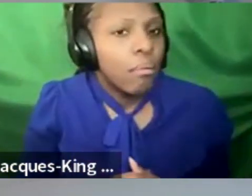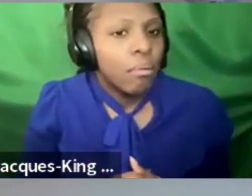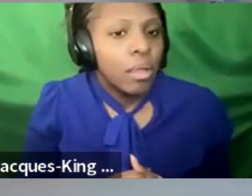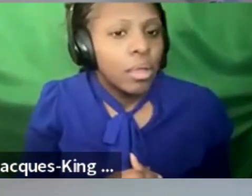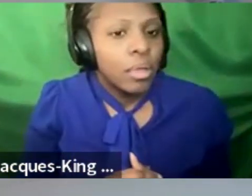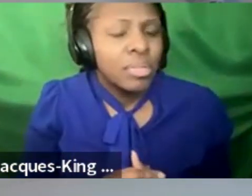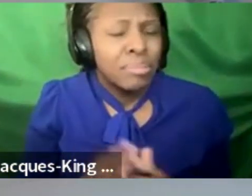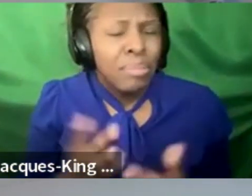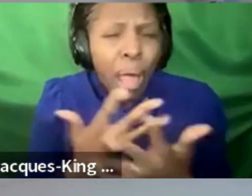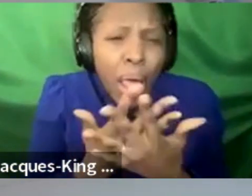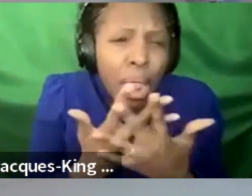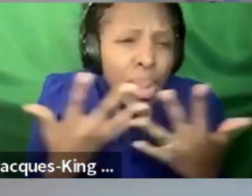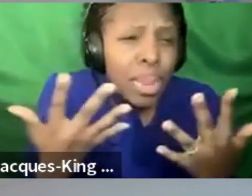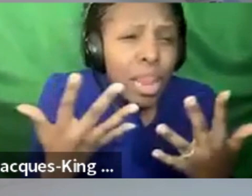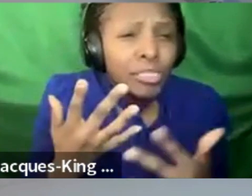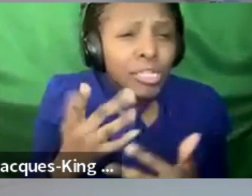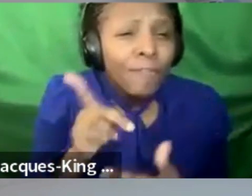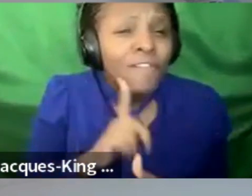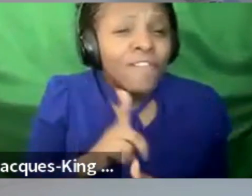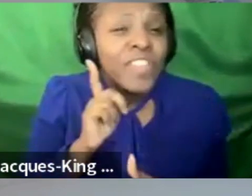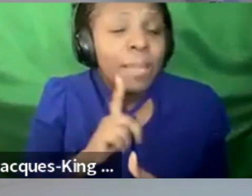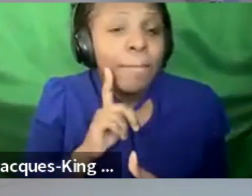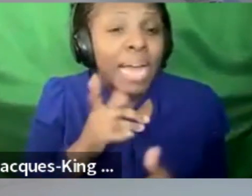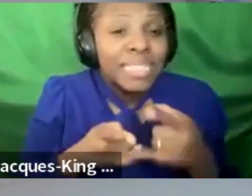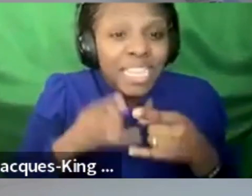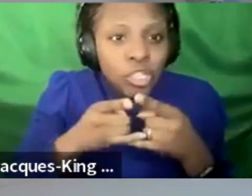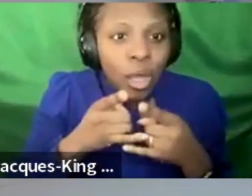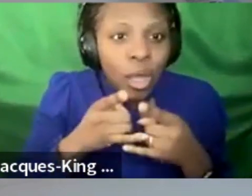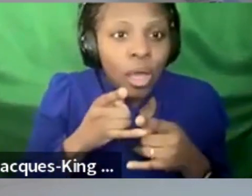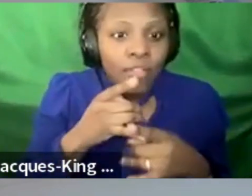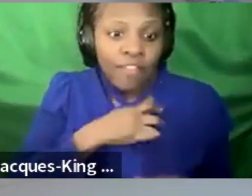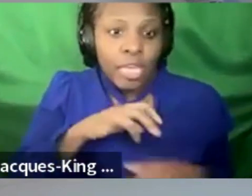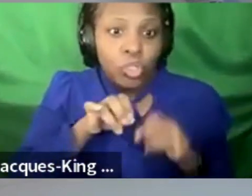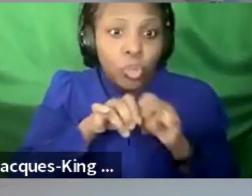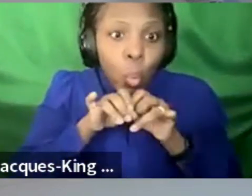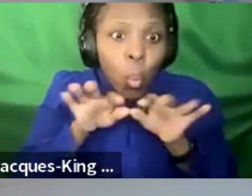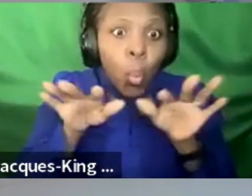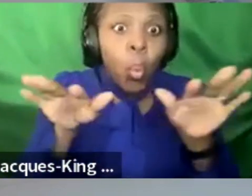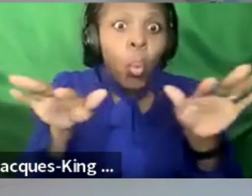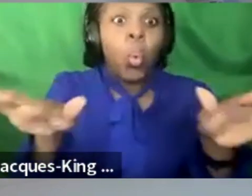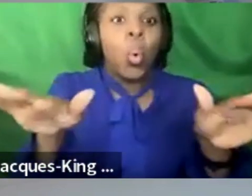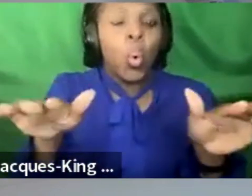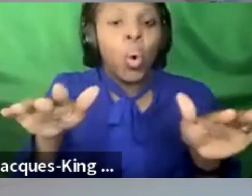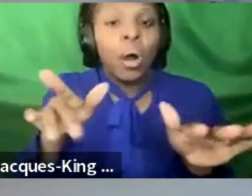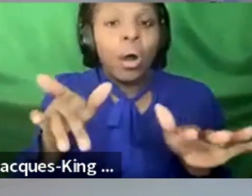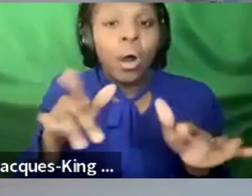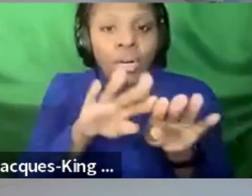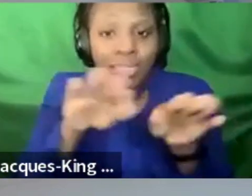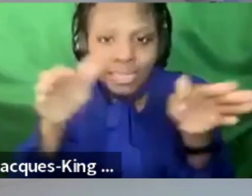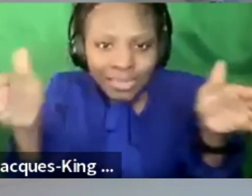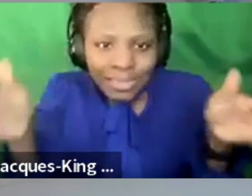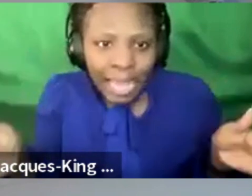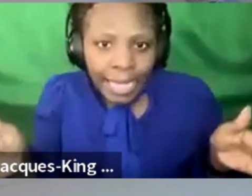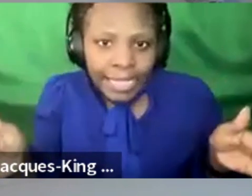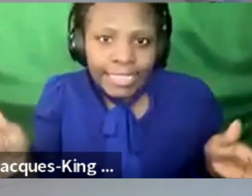millennia of fear of female sexuality, and the fear of unleashing that through these texts on stage was